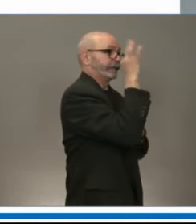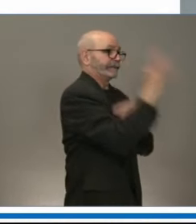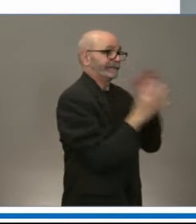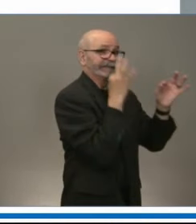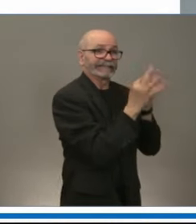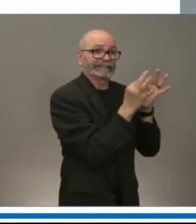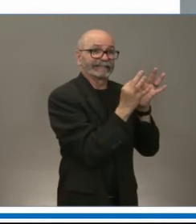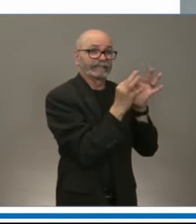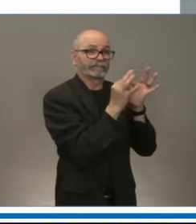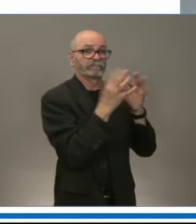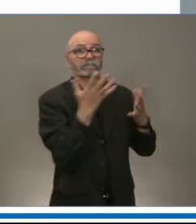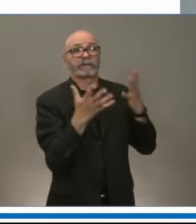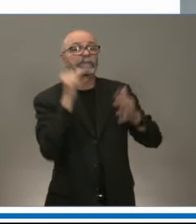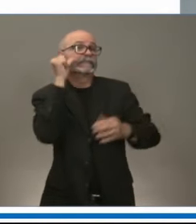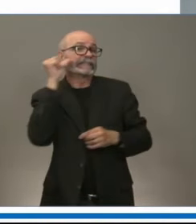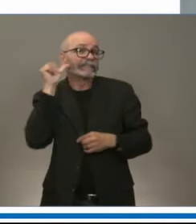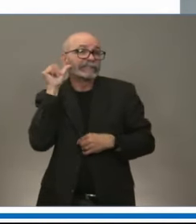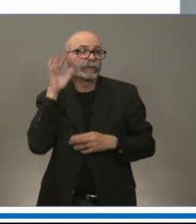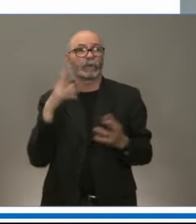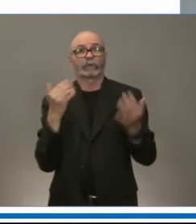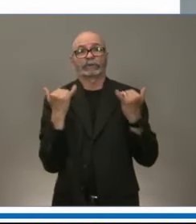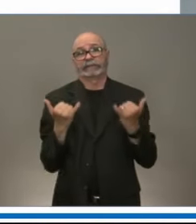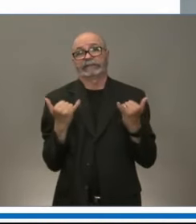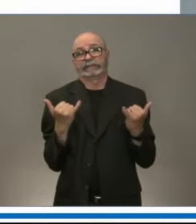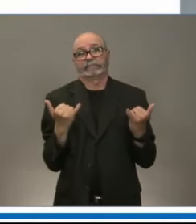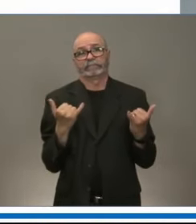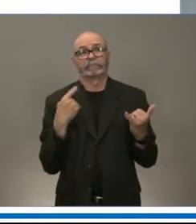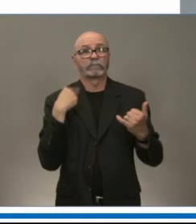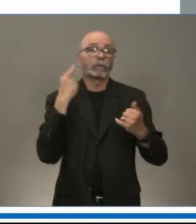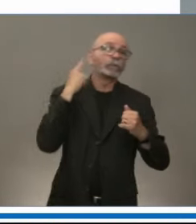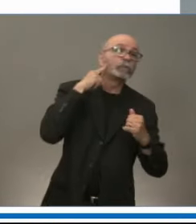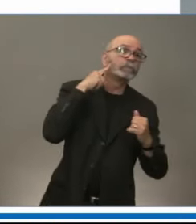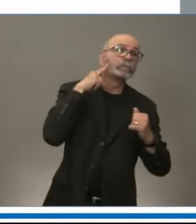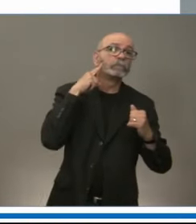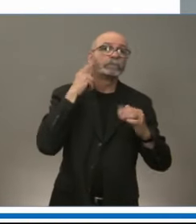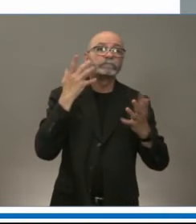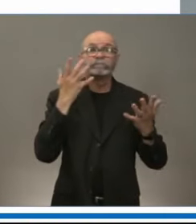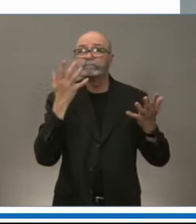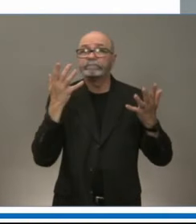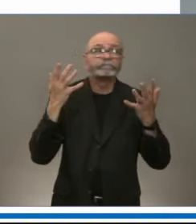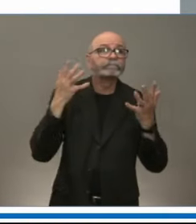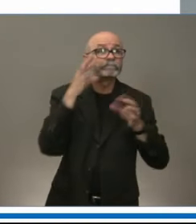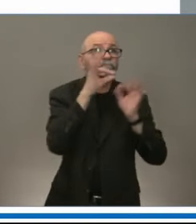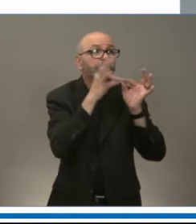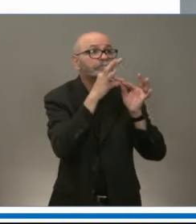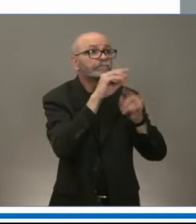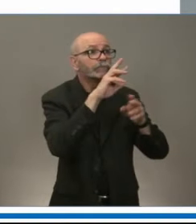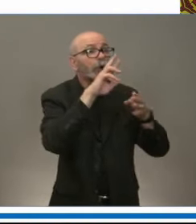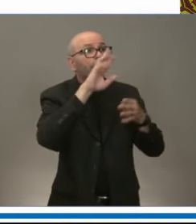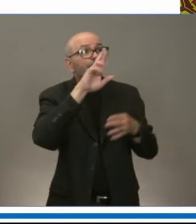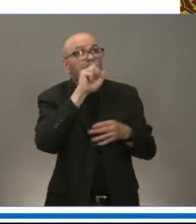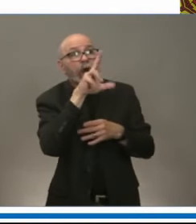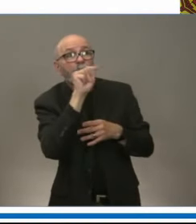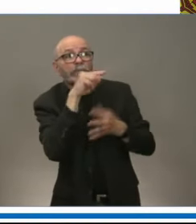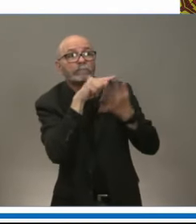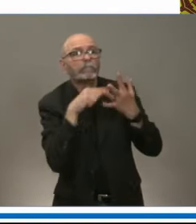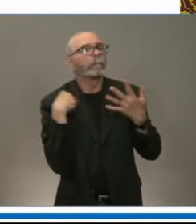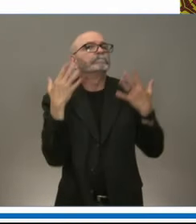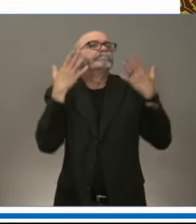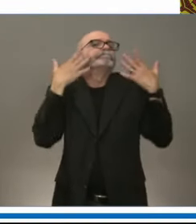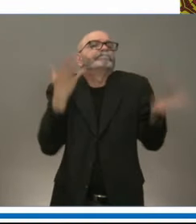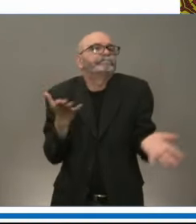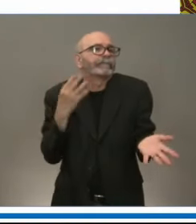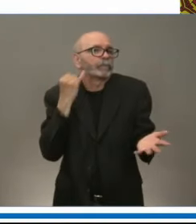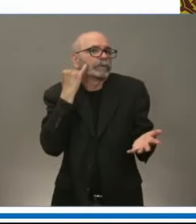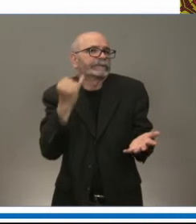we would still probably not have the final results from their test at this point. Next, we'll go to